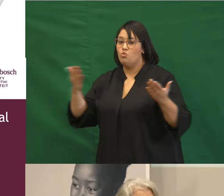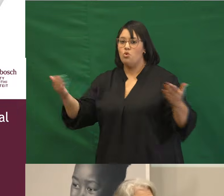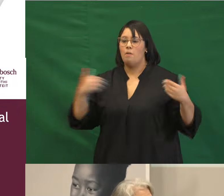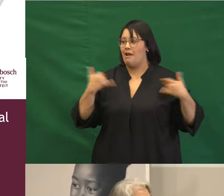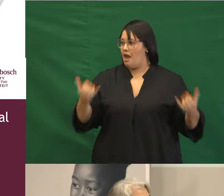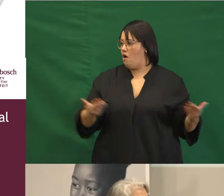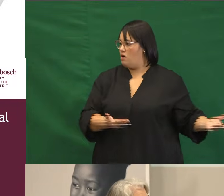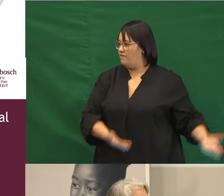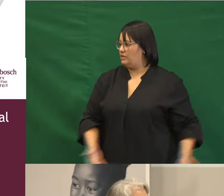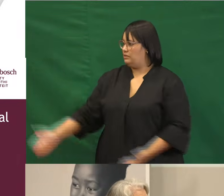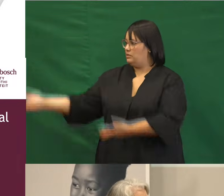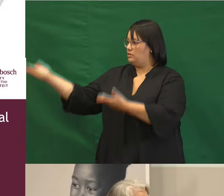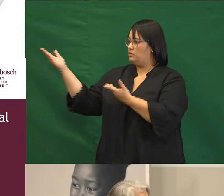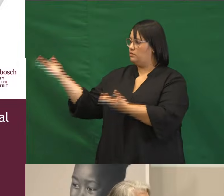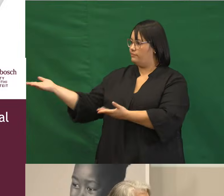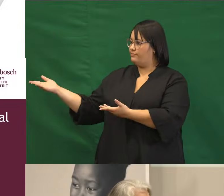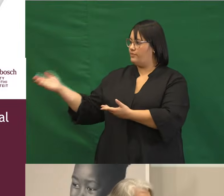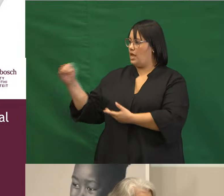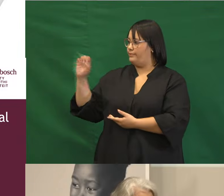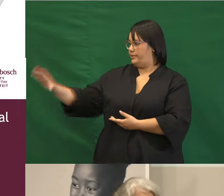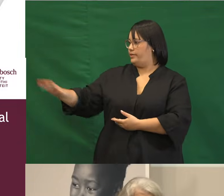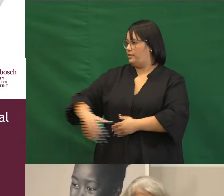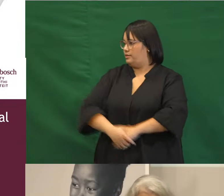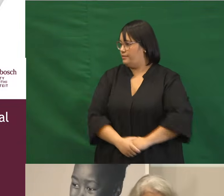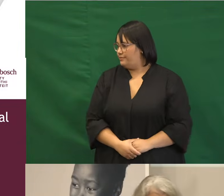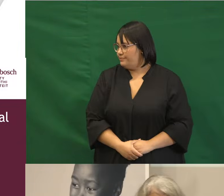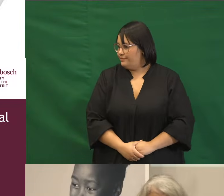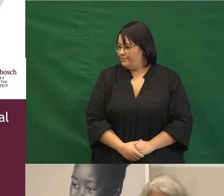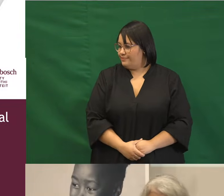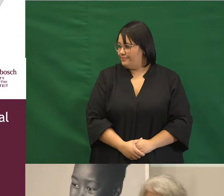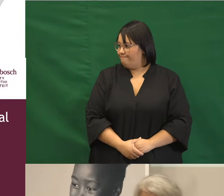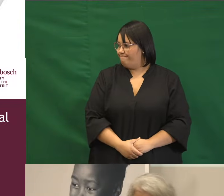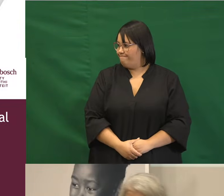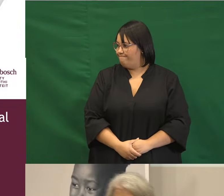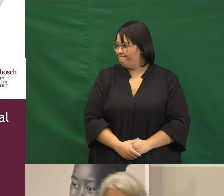hand back to the MC.